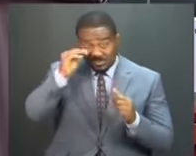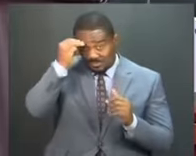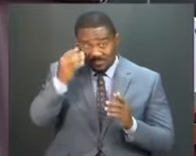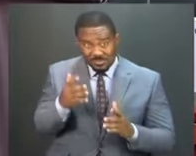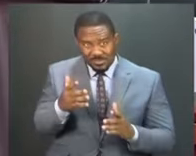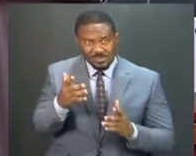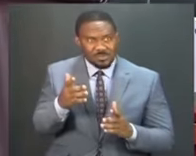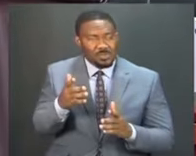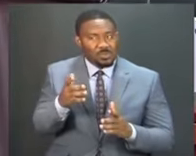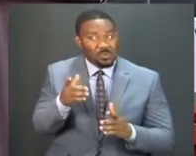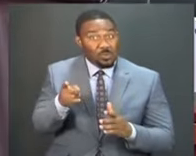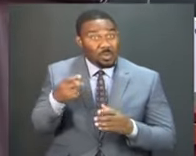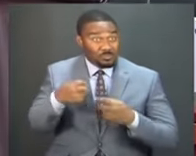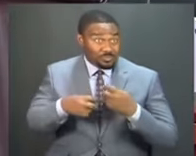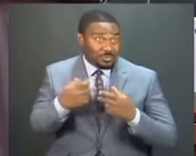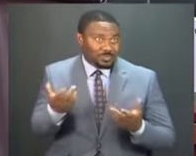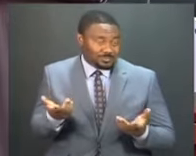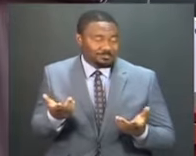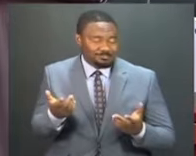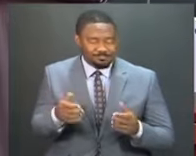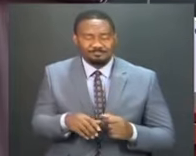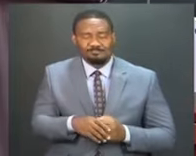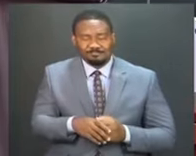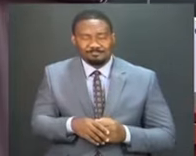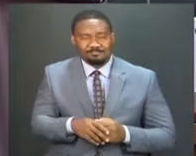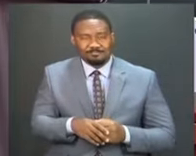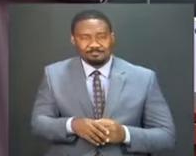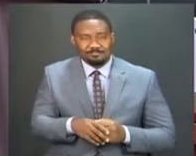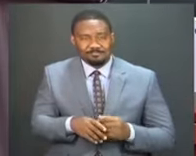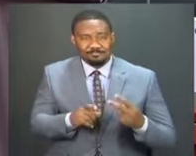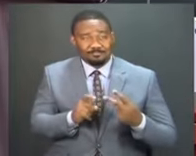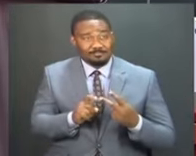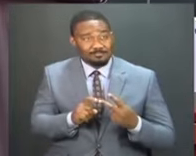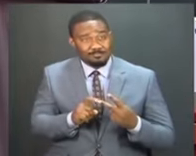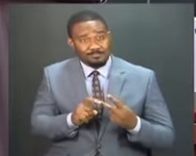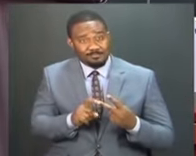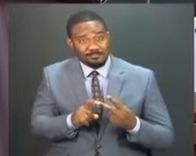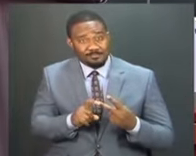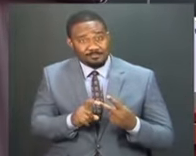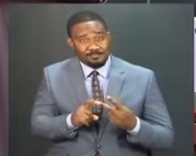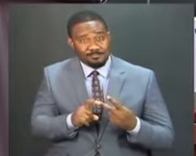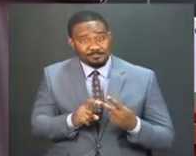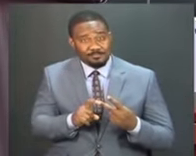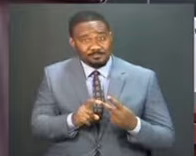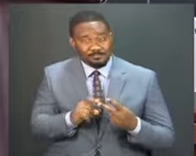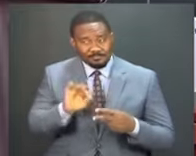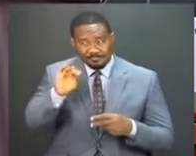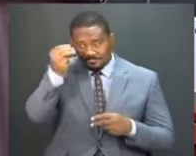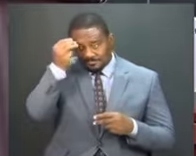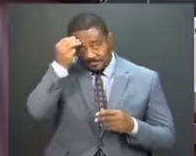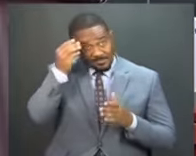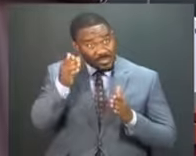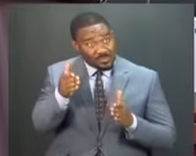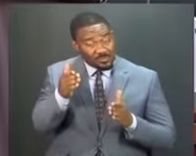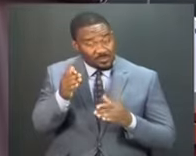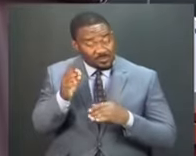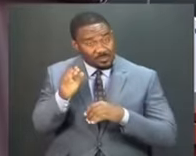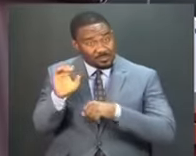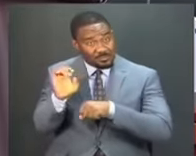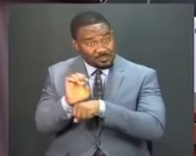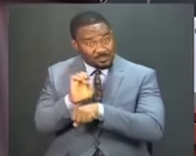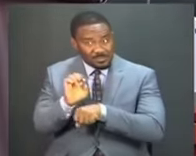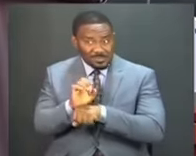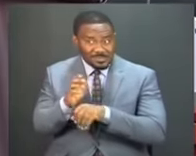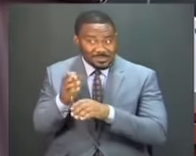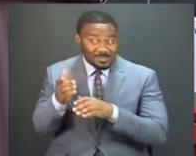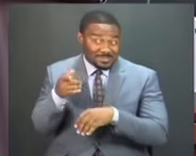one constraint. Secondly, the Ministry of Employment also does not